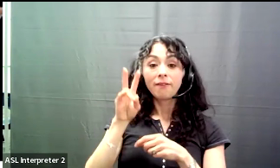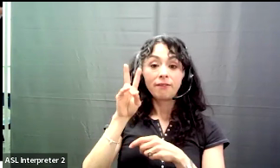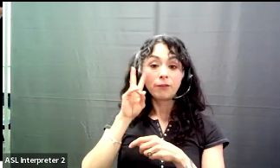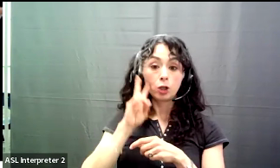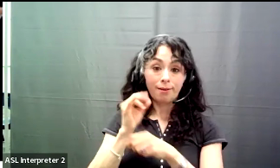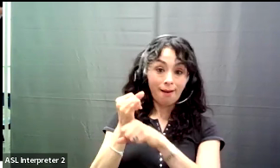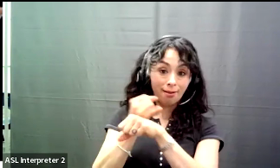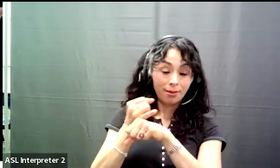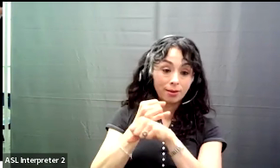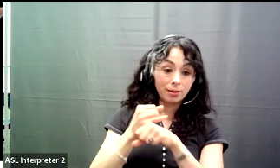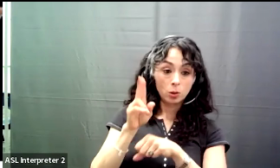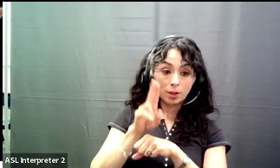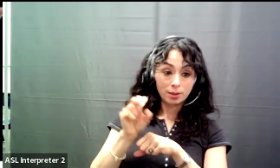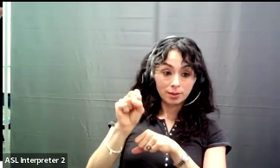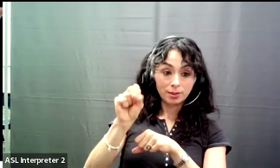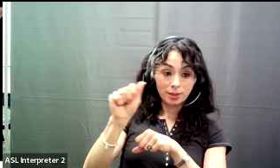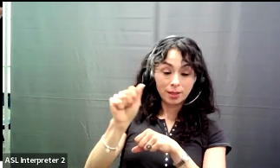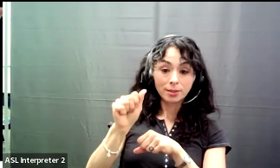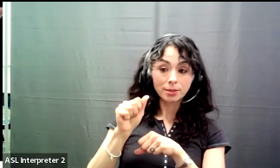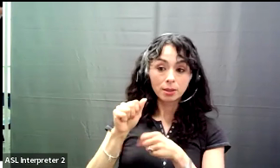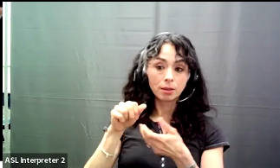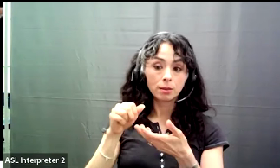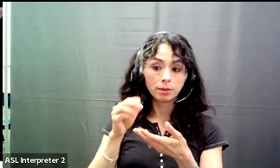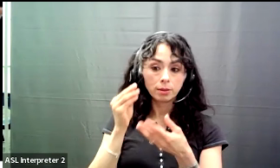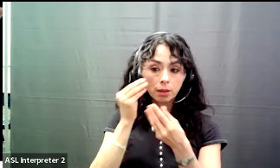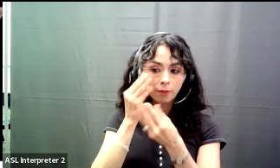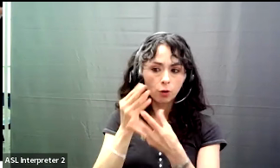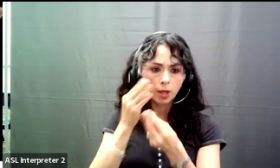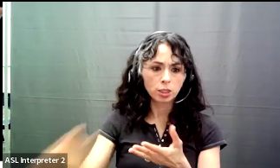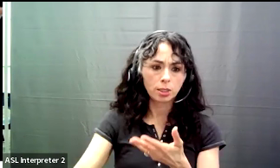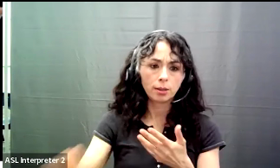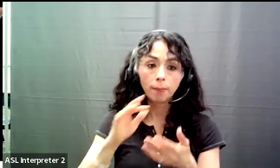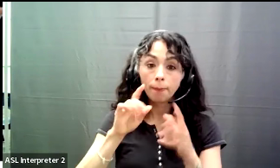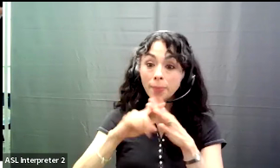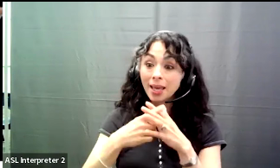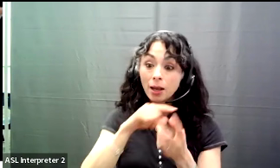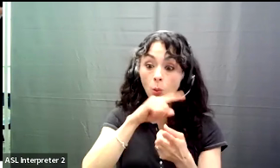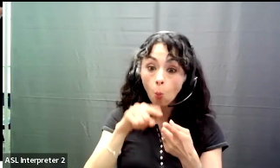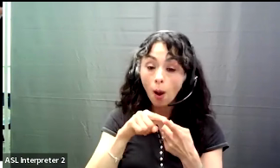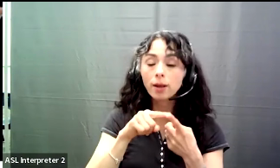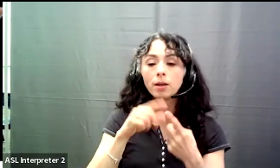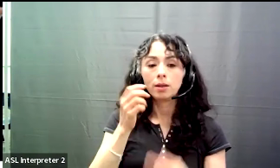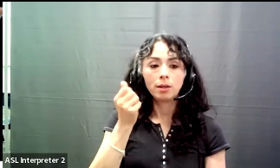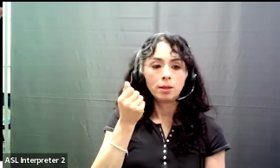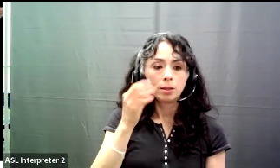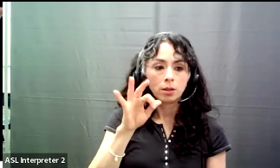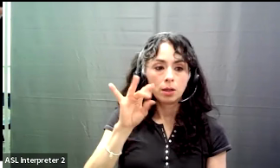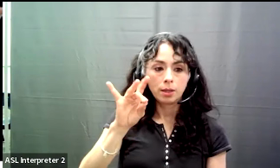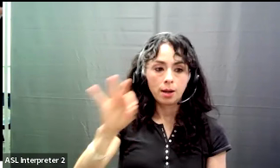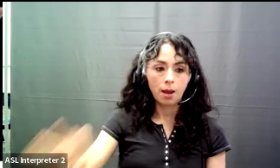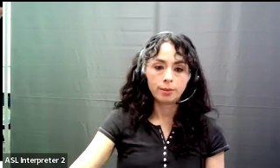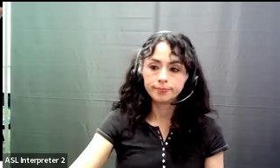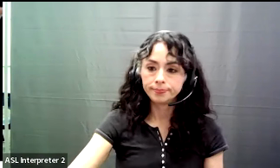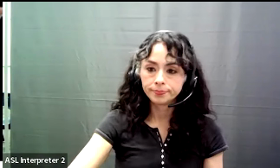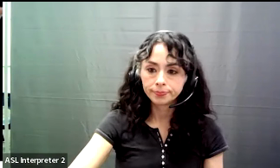and the US Virgin Islands, the collection of data started in 1899 when